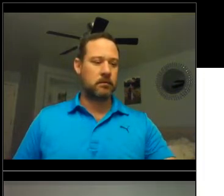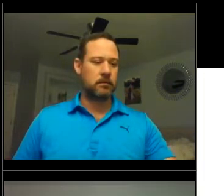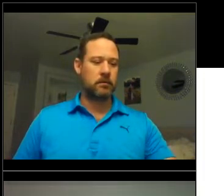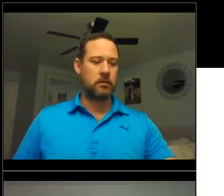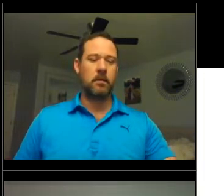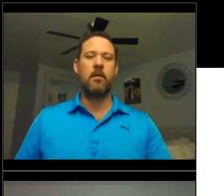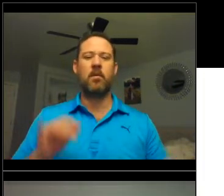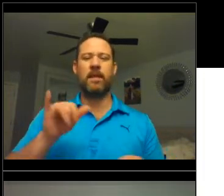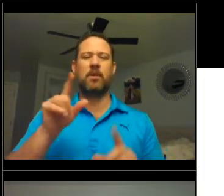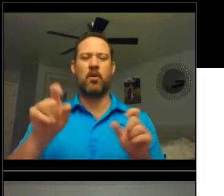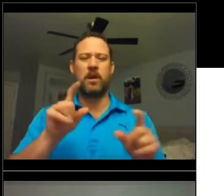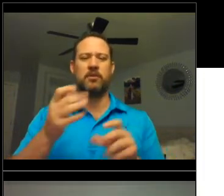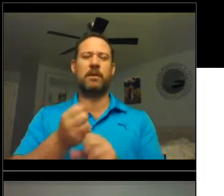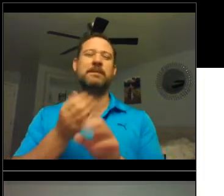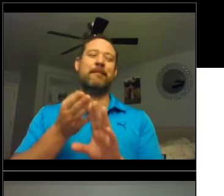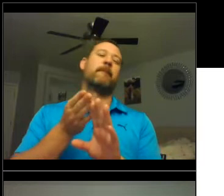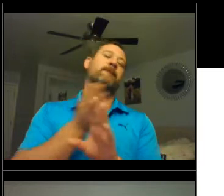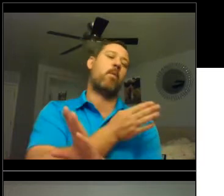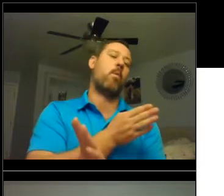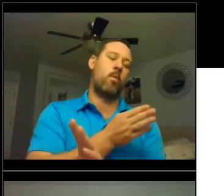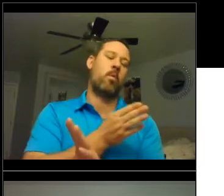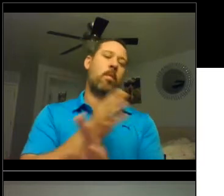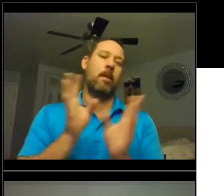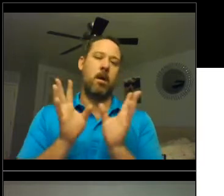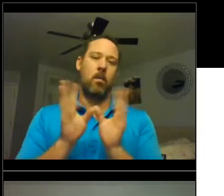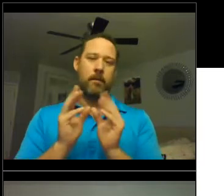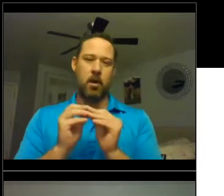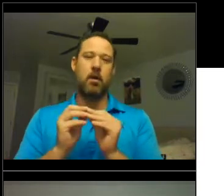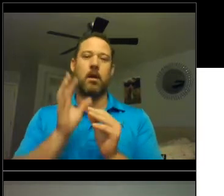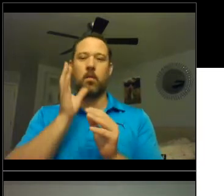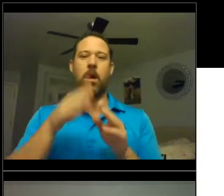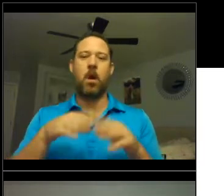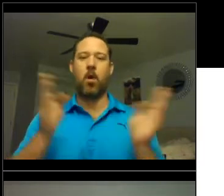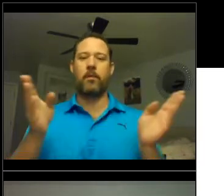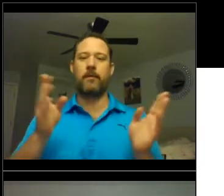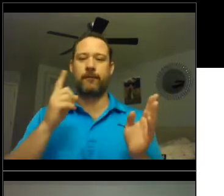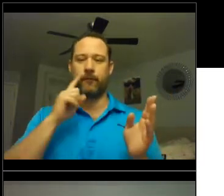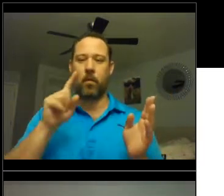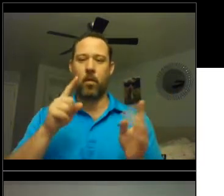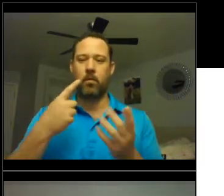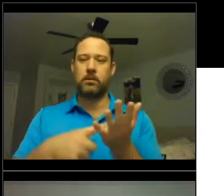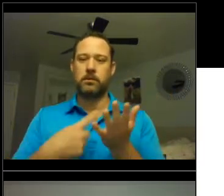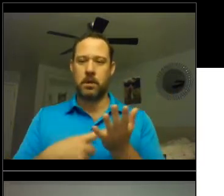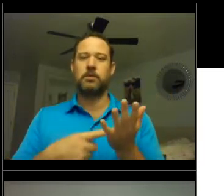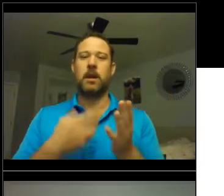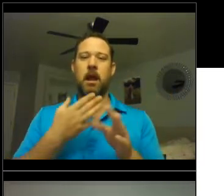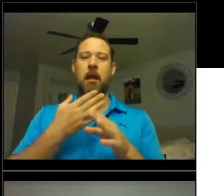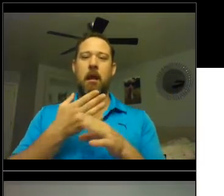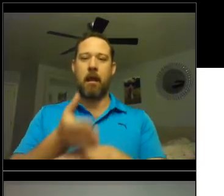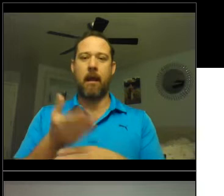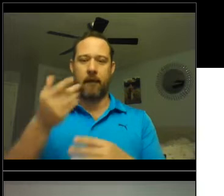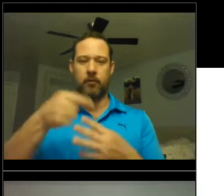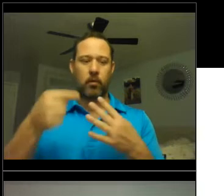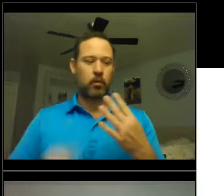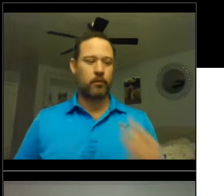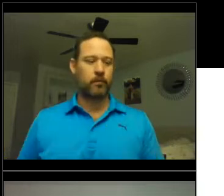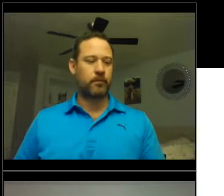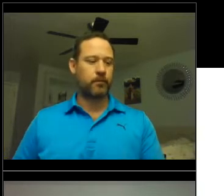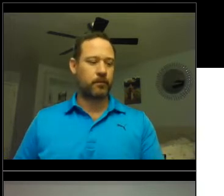received before this webinar, and we'll open it up for open question and answer after we go through these